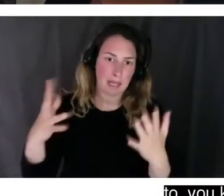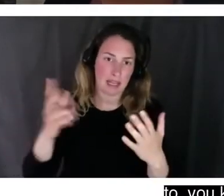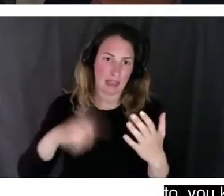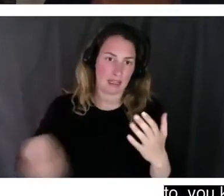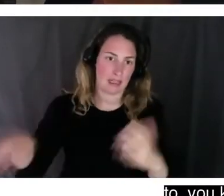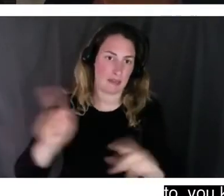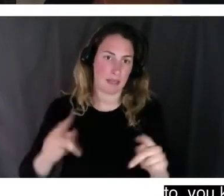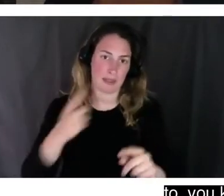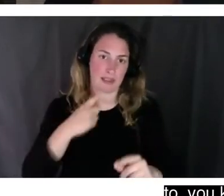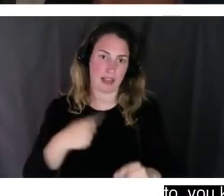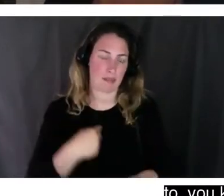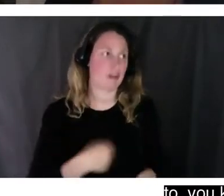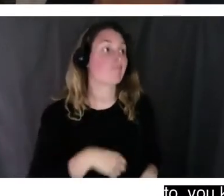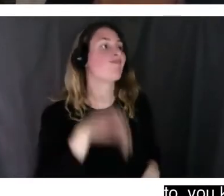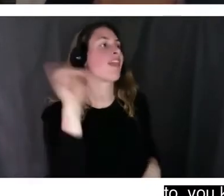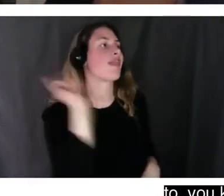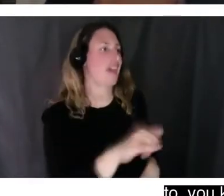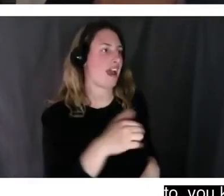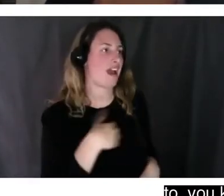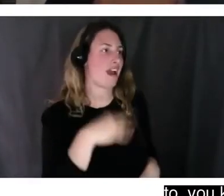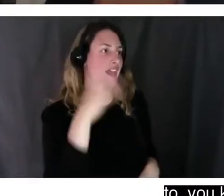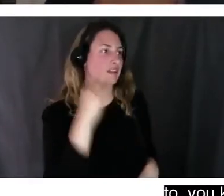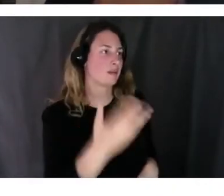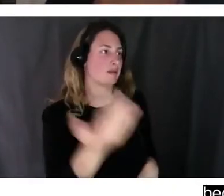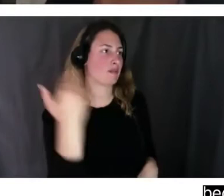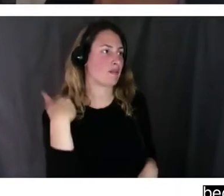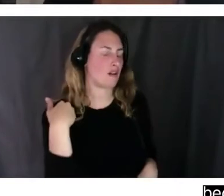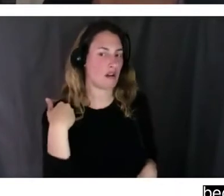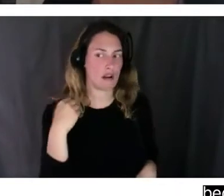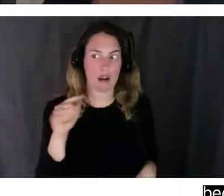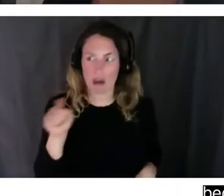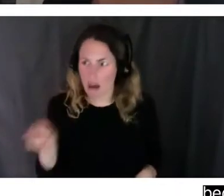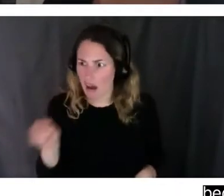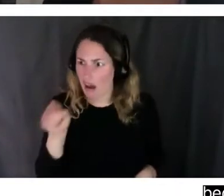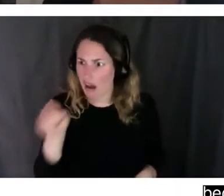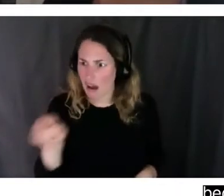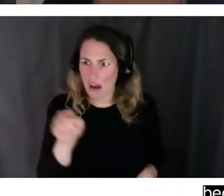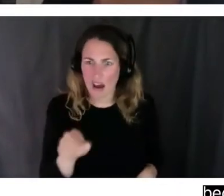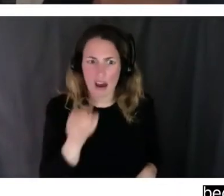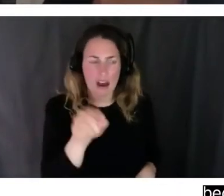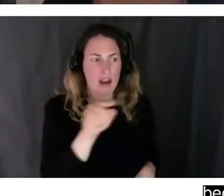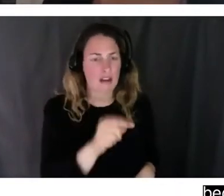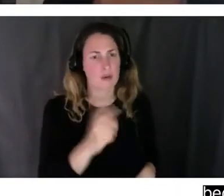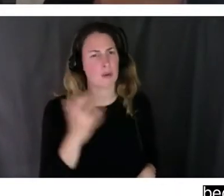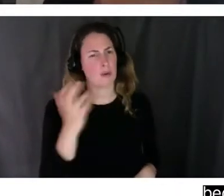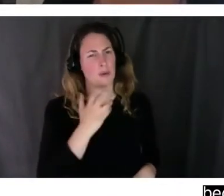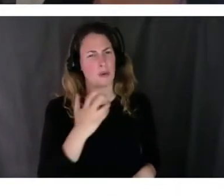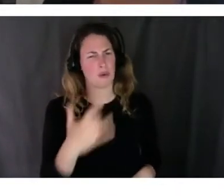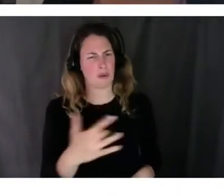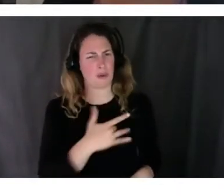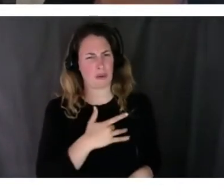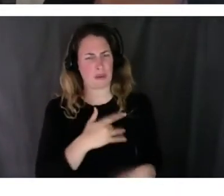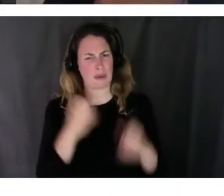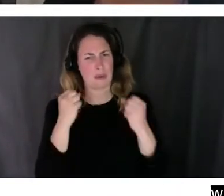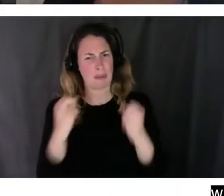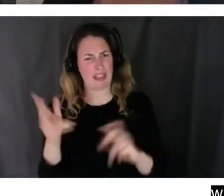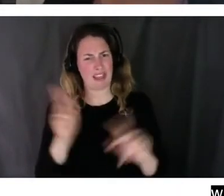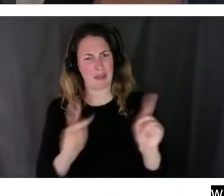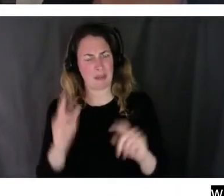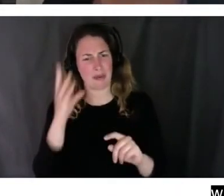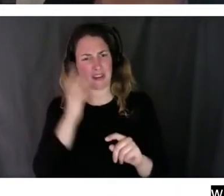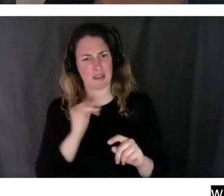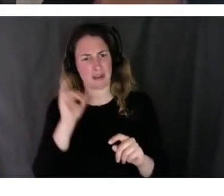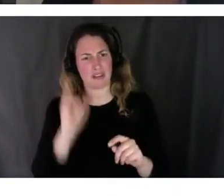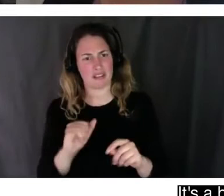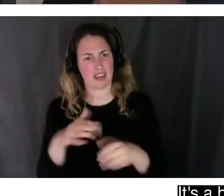And I wish that they did not, because it's a symptom of what